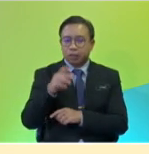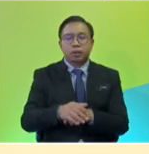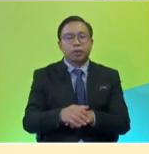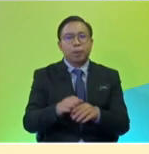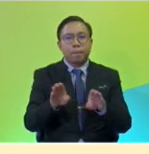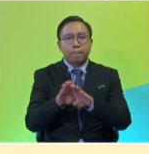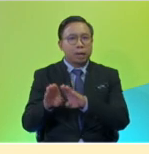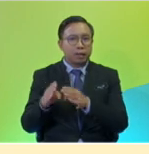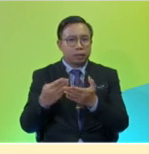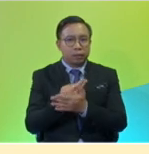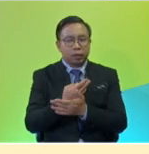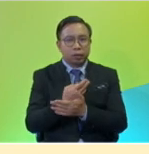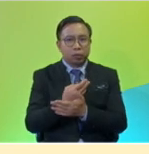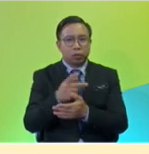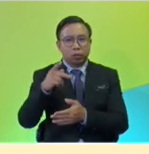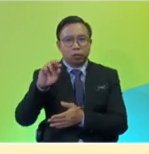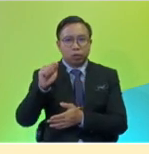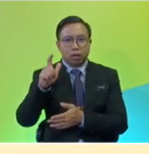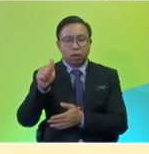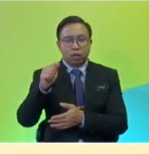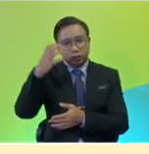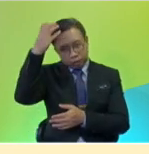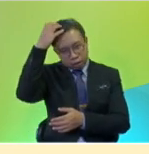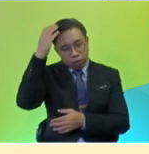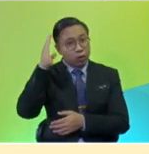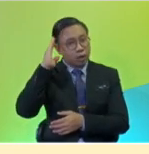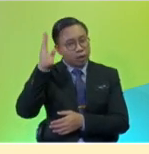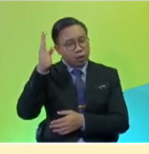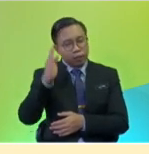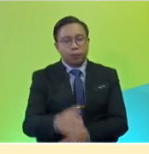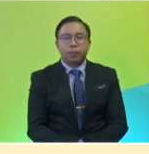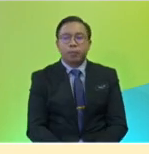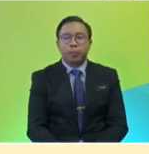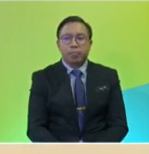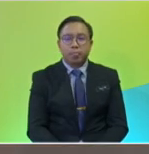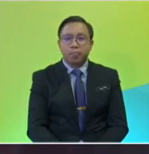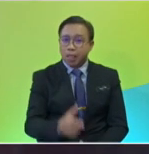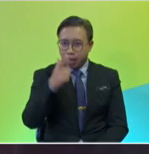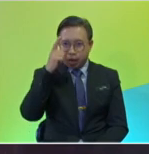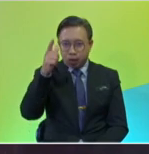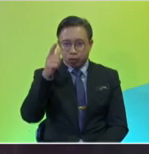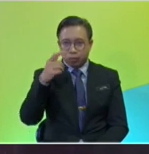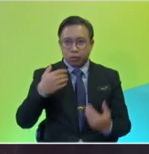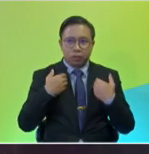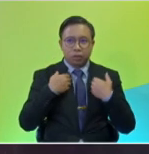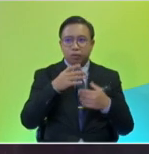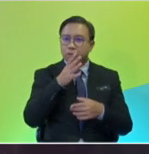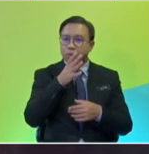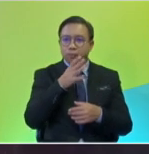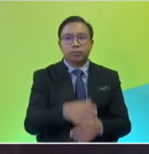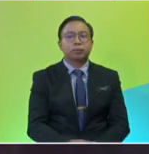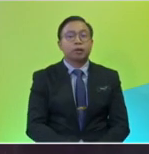Kuala Selangor. Hi. Hello. Hello, Alisha. Yeah, look at their moms there. Yes. Gorgeous.